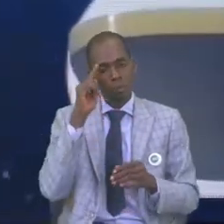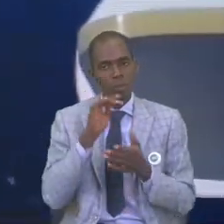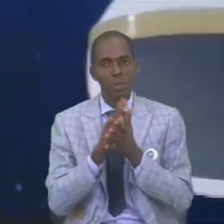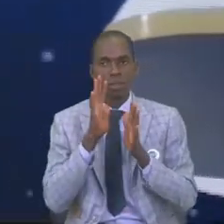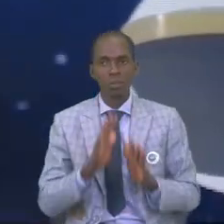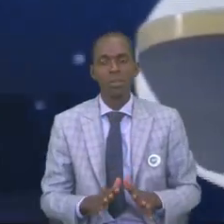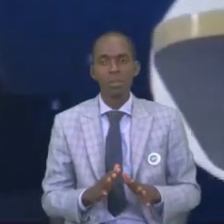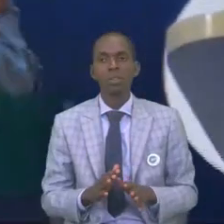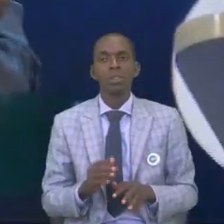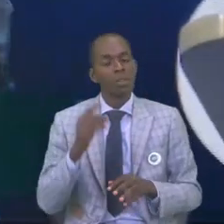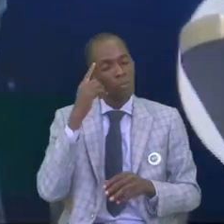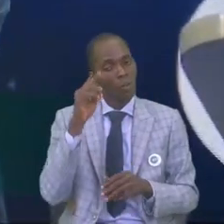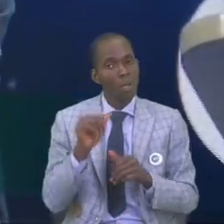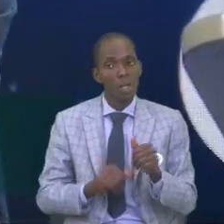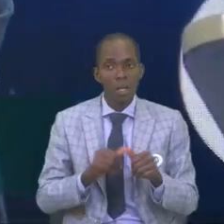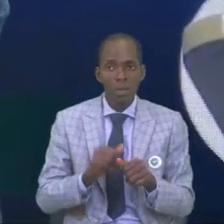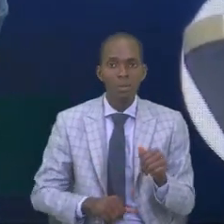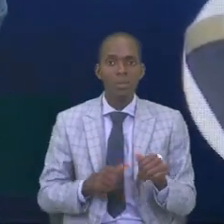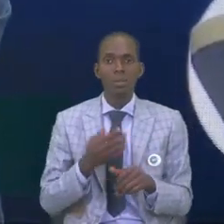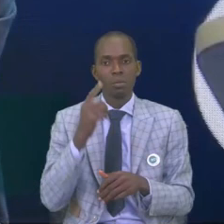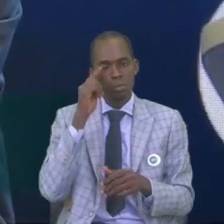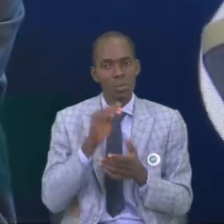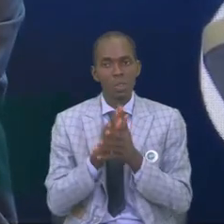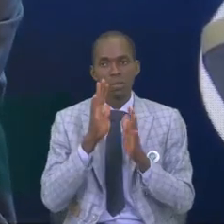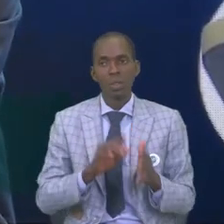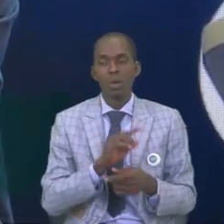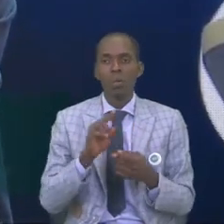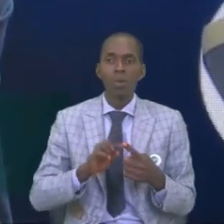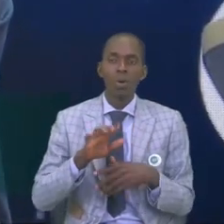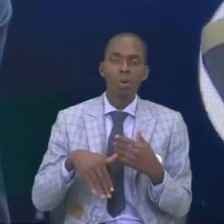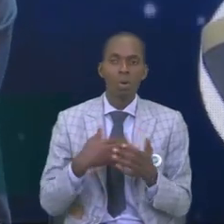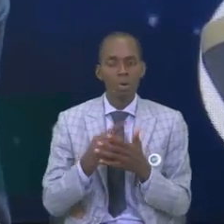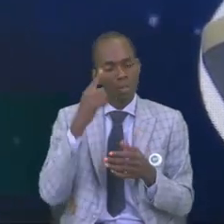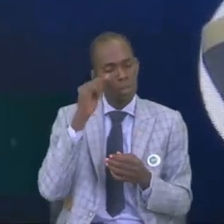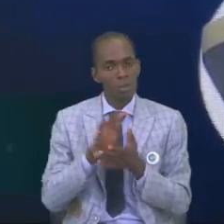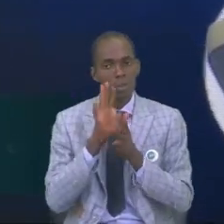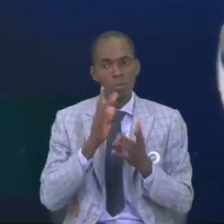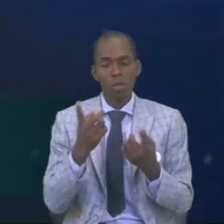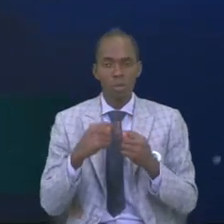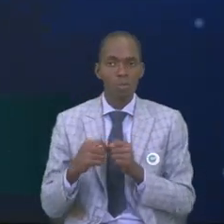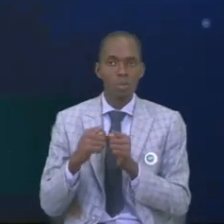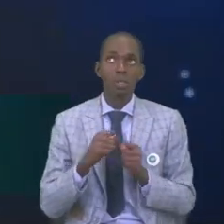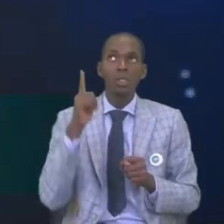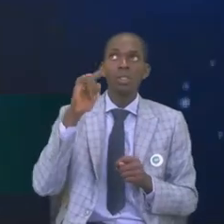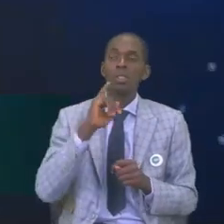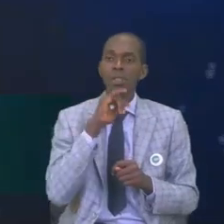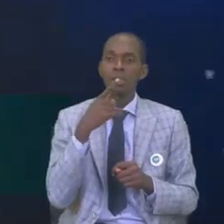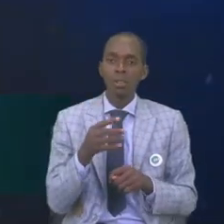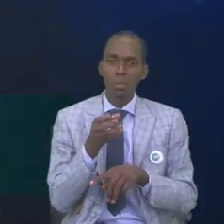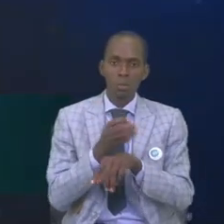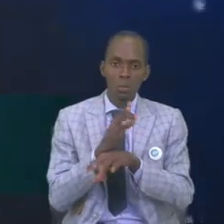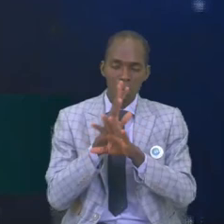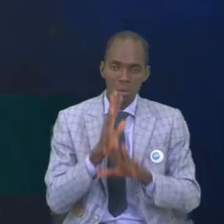for every believer. And then when all those believers come together, he's the advocate for the